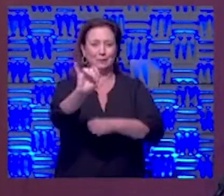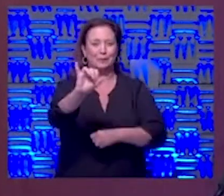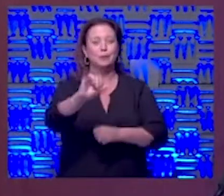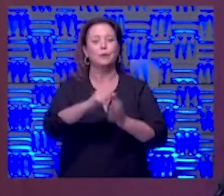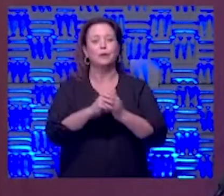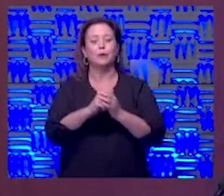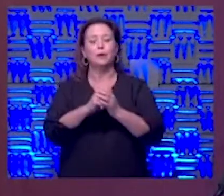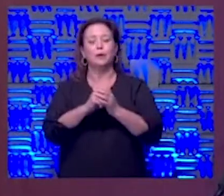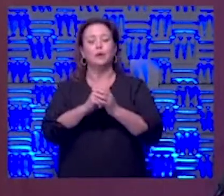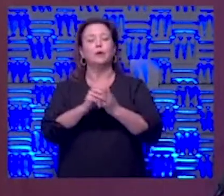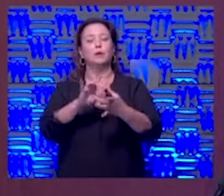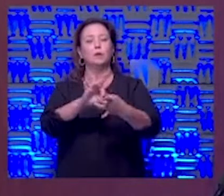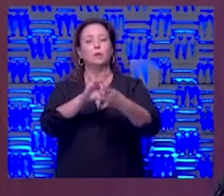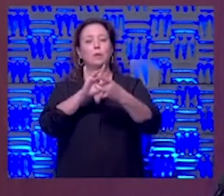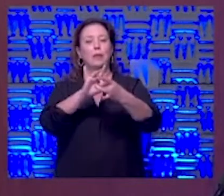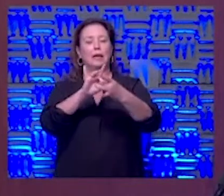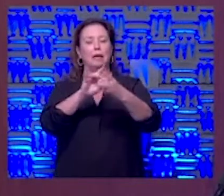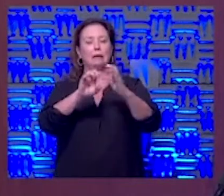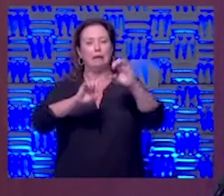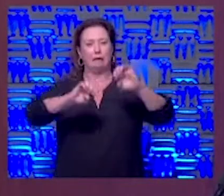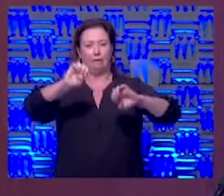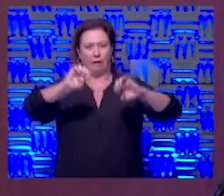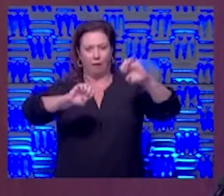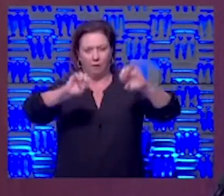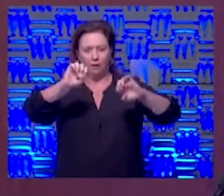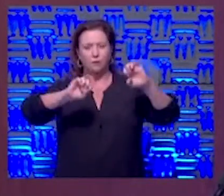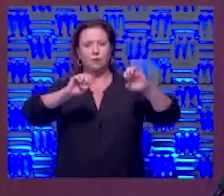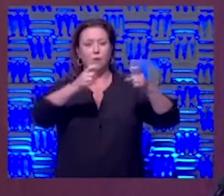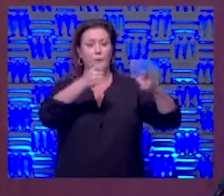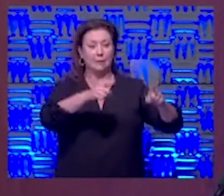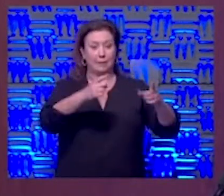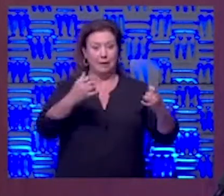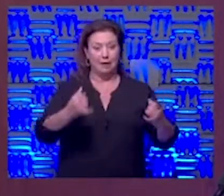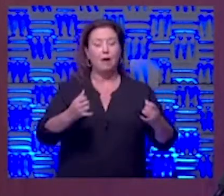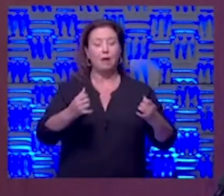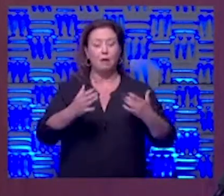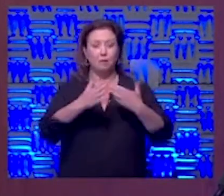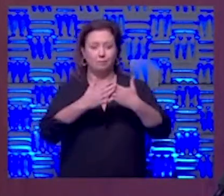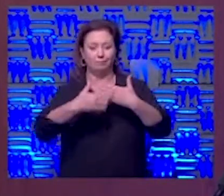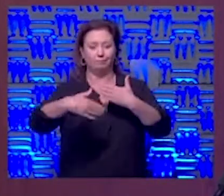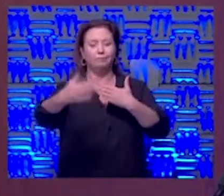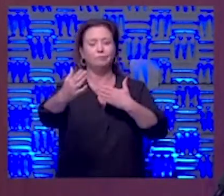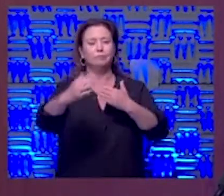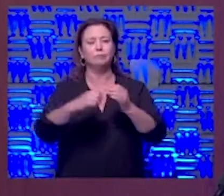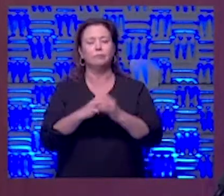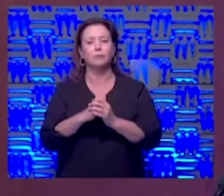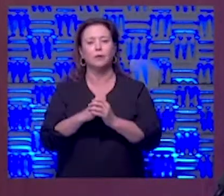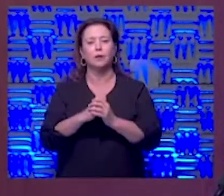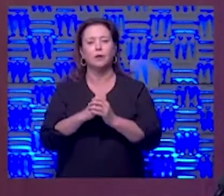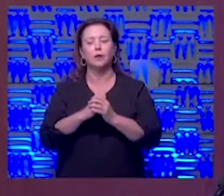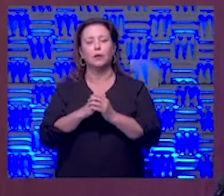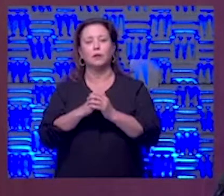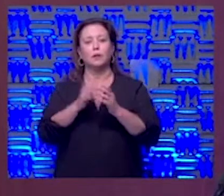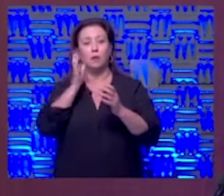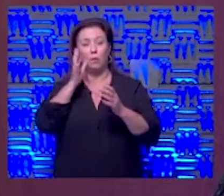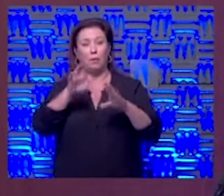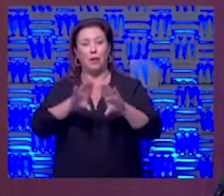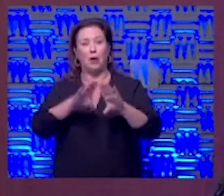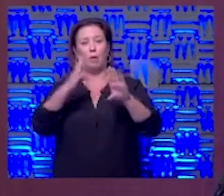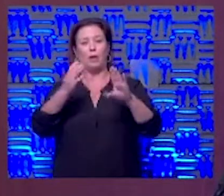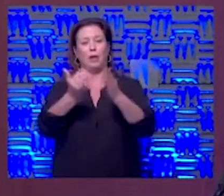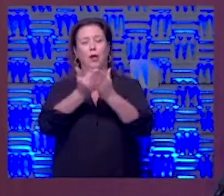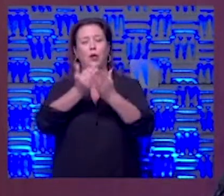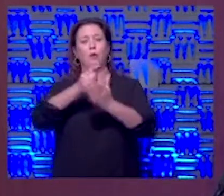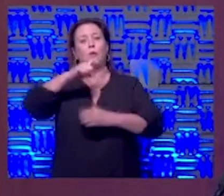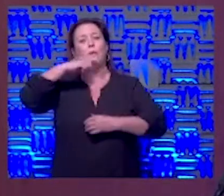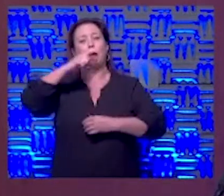meetings related to just evaluating where we are and where we're going. And they are going to be opening up a new